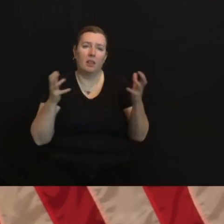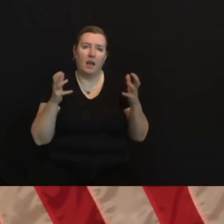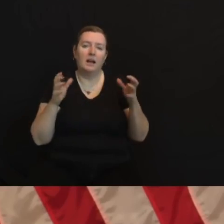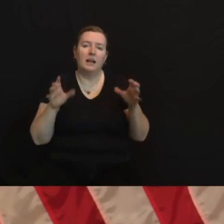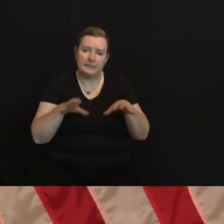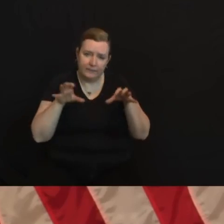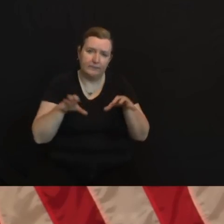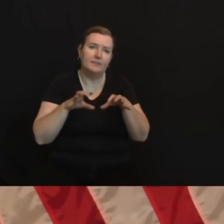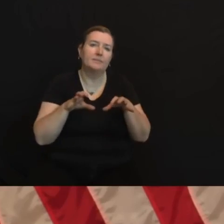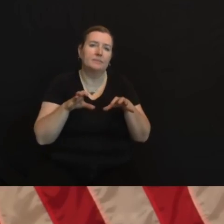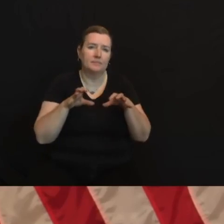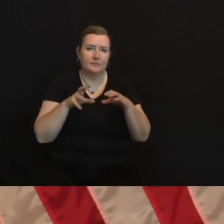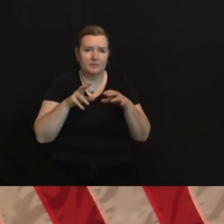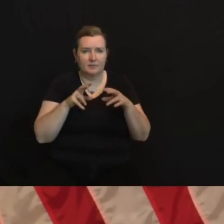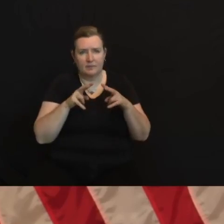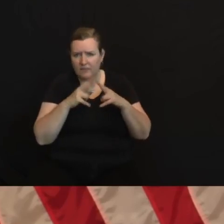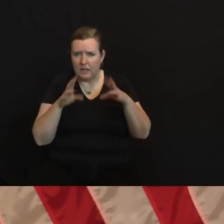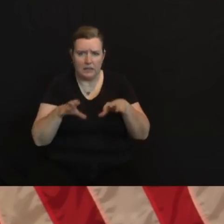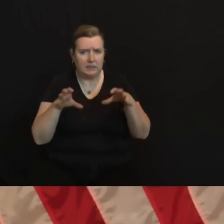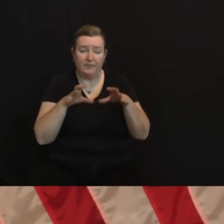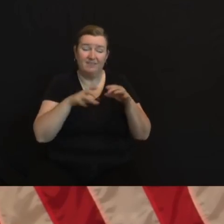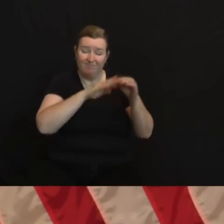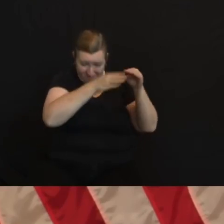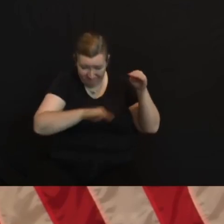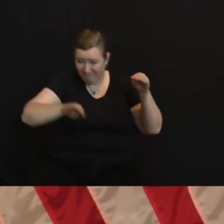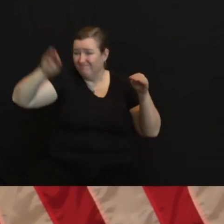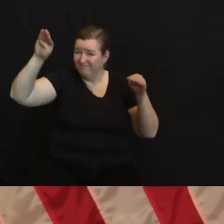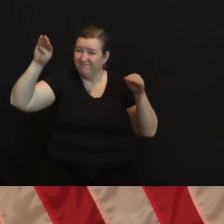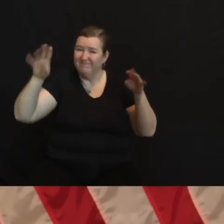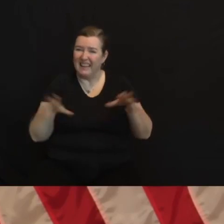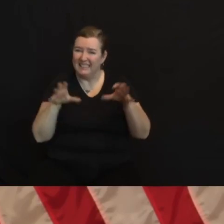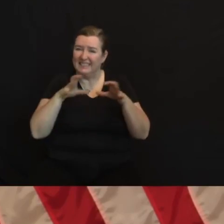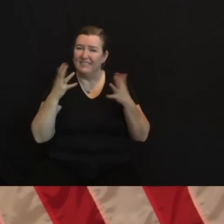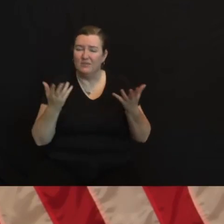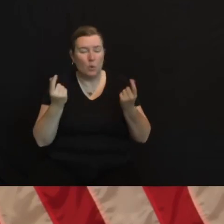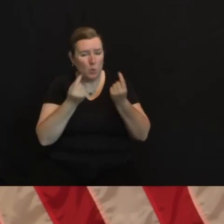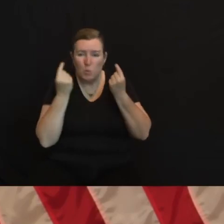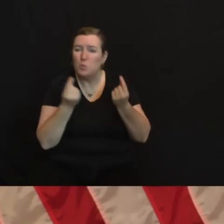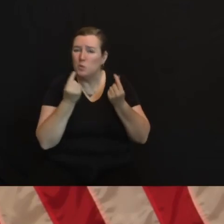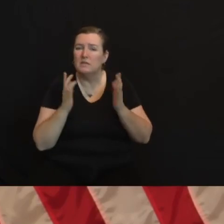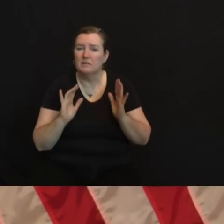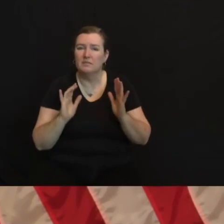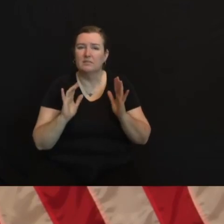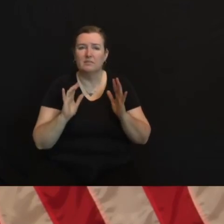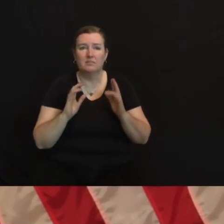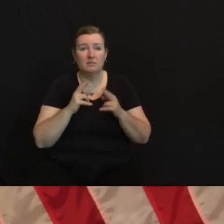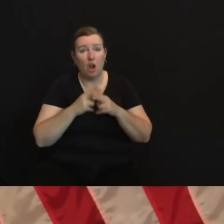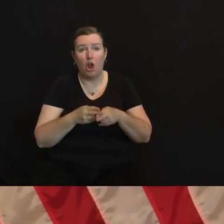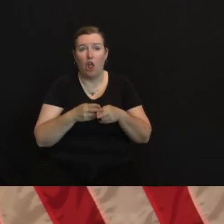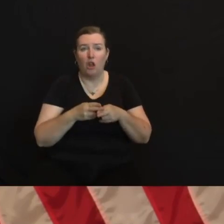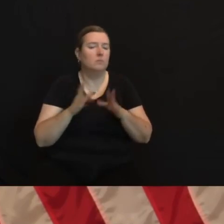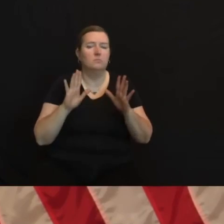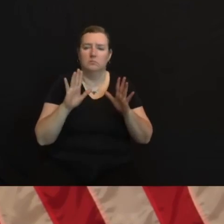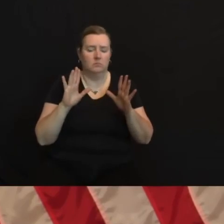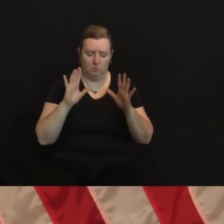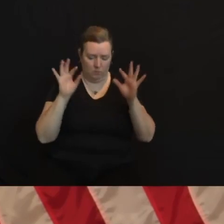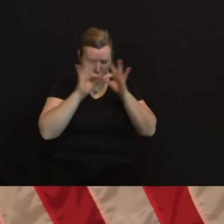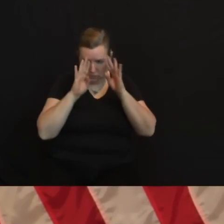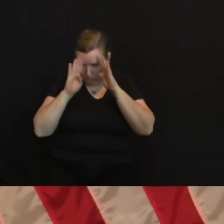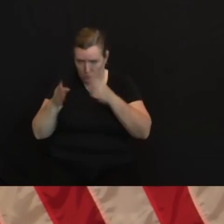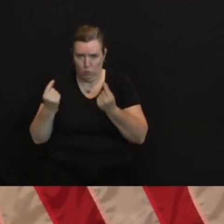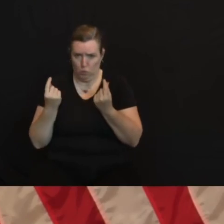most important is taking some actionable steps in terms of making sure that we maintain vigilance with the measures